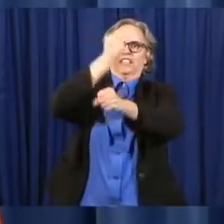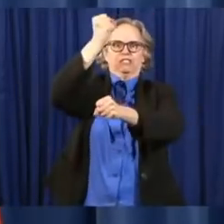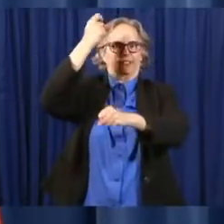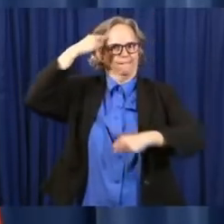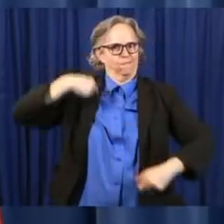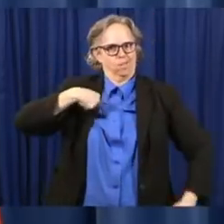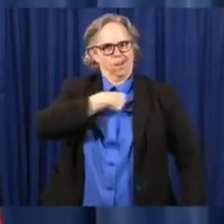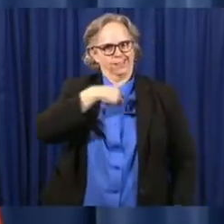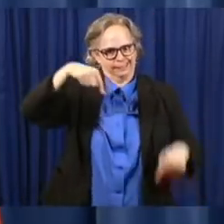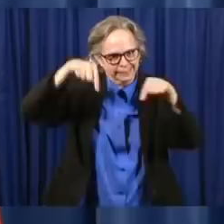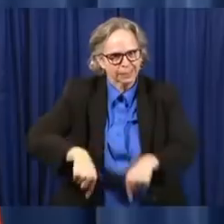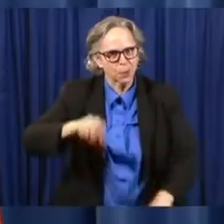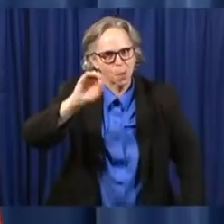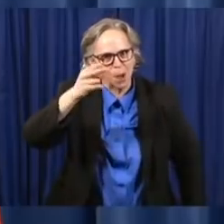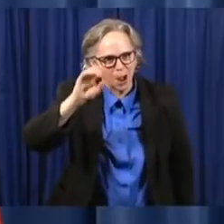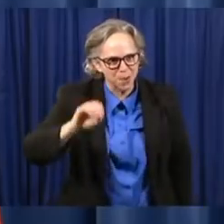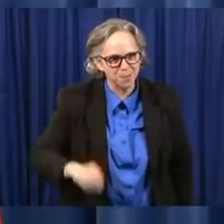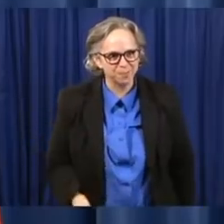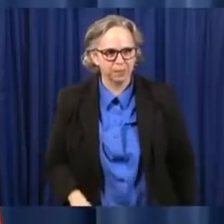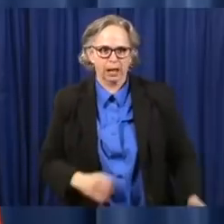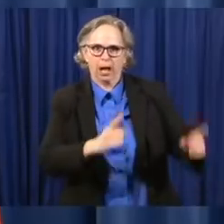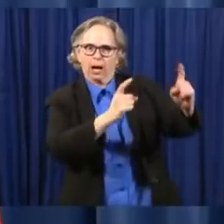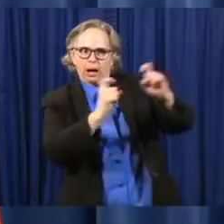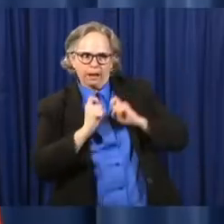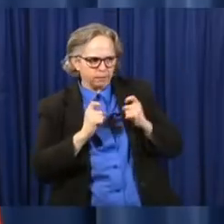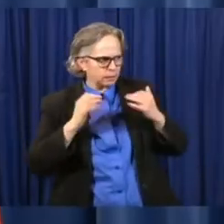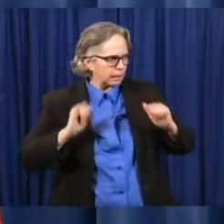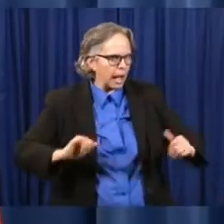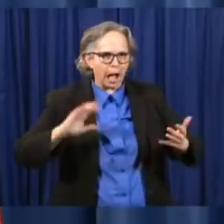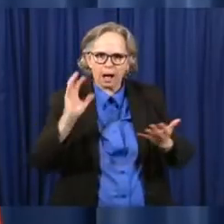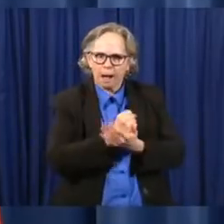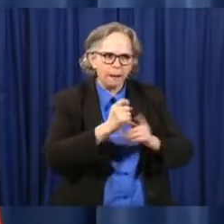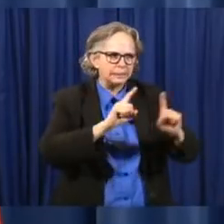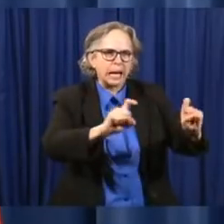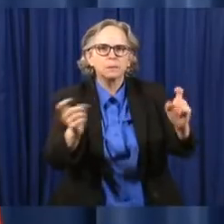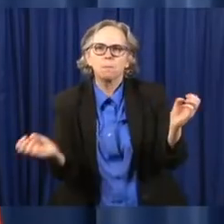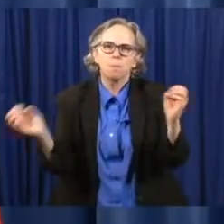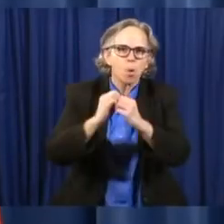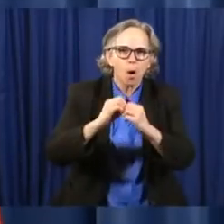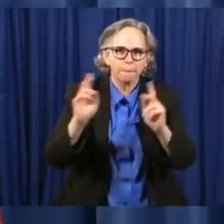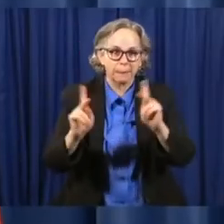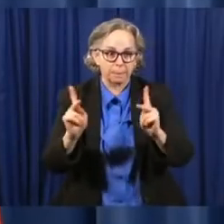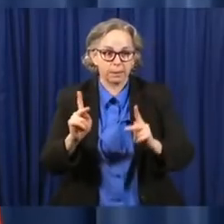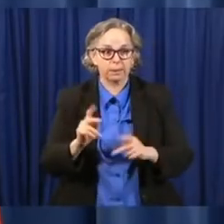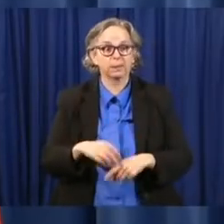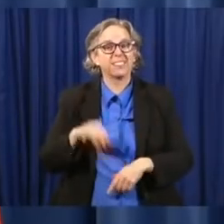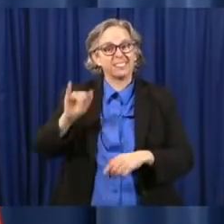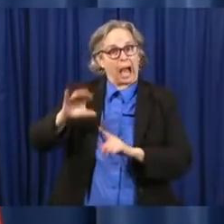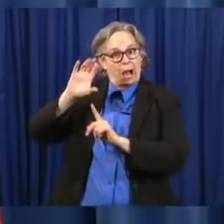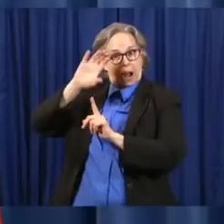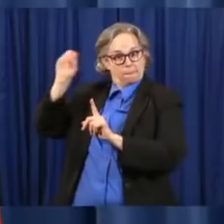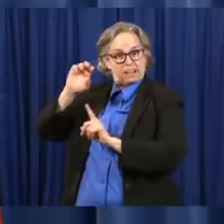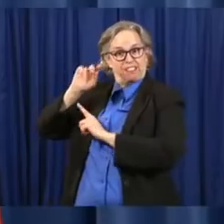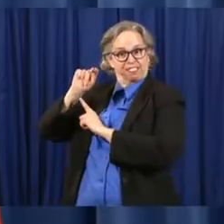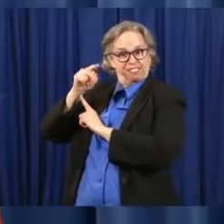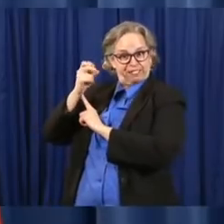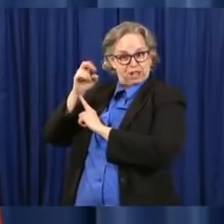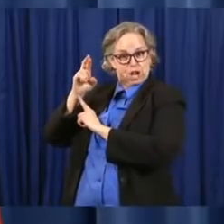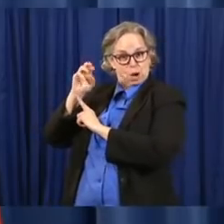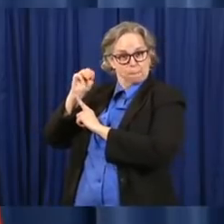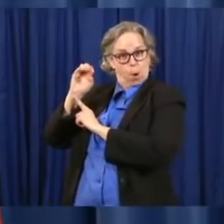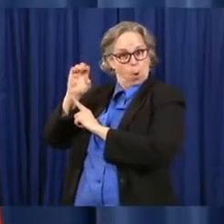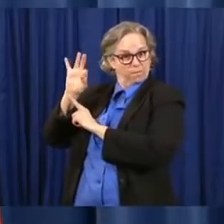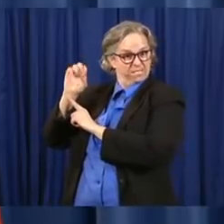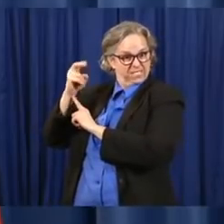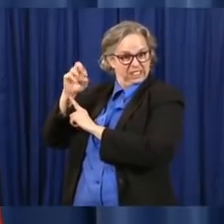state's ability to increase our testing capacity. Thermo Fisher is hoping that they can give Ohio enough reagent so that by mid-May,